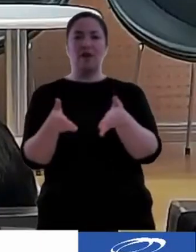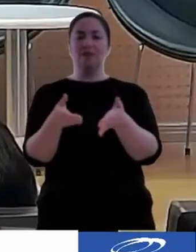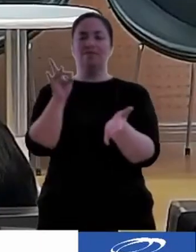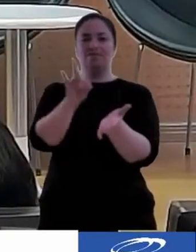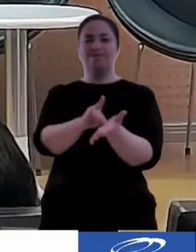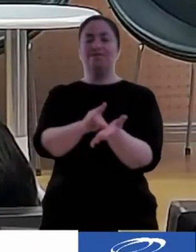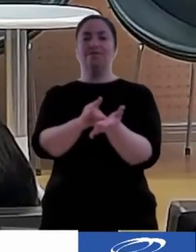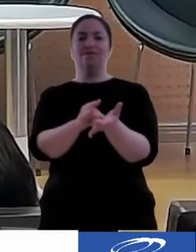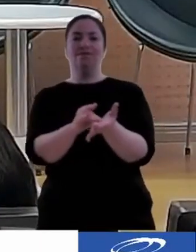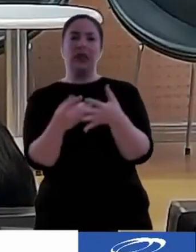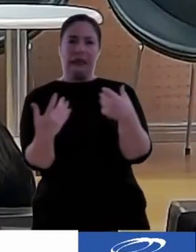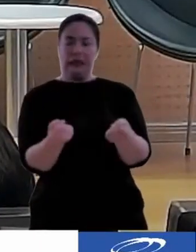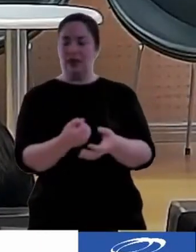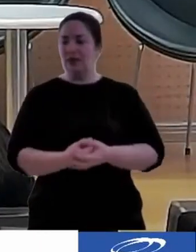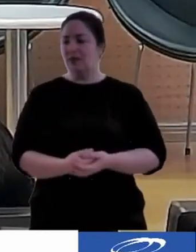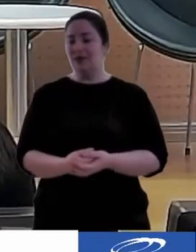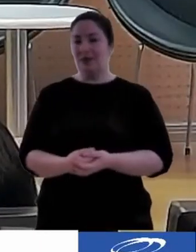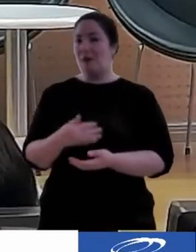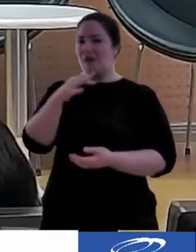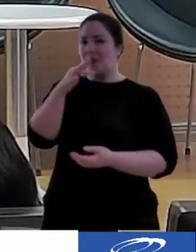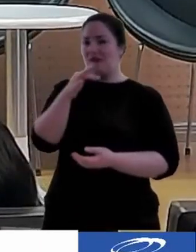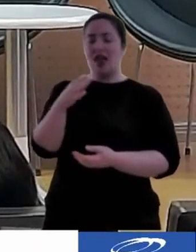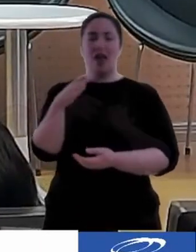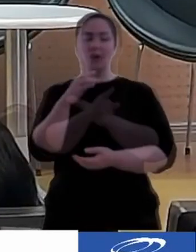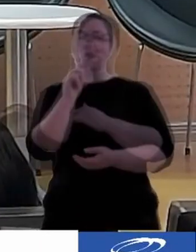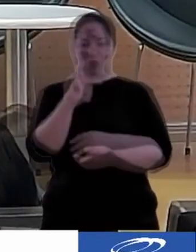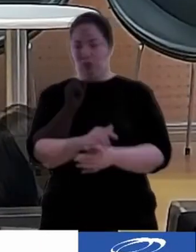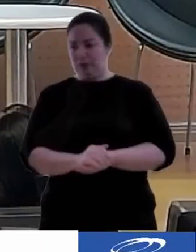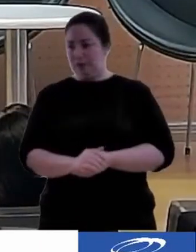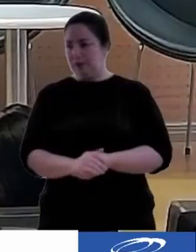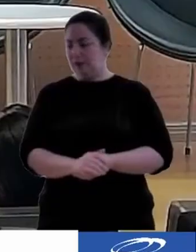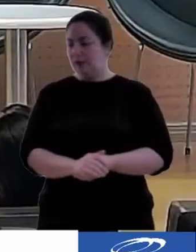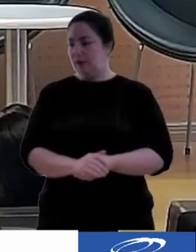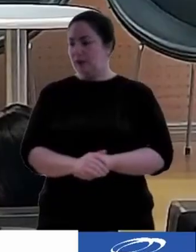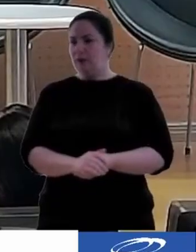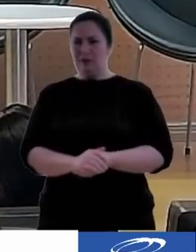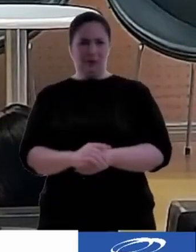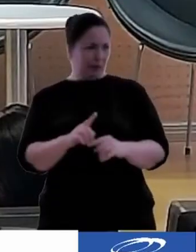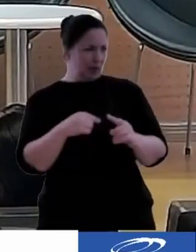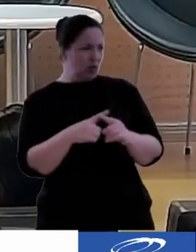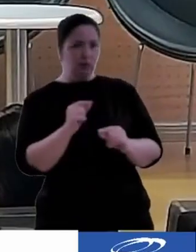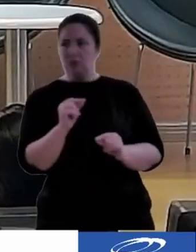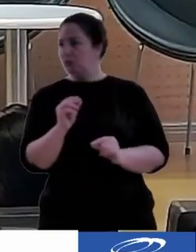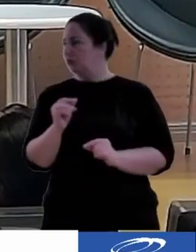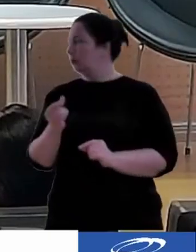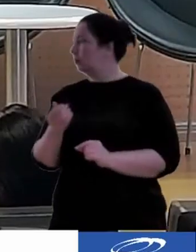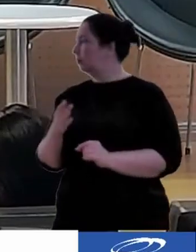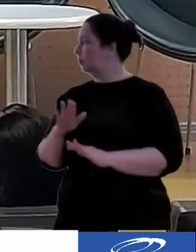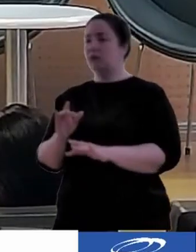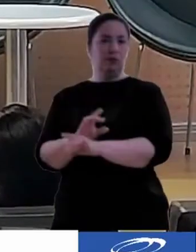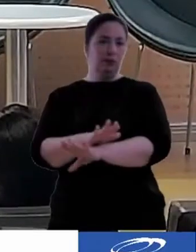passada para hoje. Então teremos em breve o artigo publicado lá. Mais alguma coisa, gente? Acho que